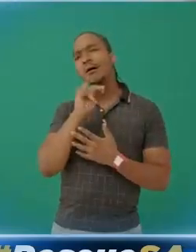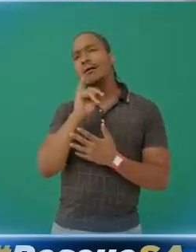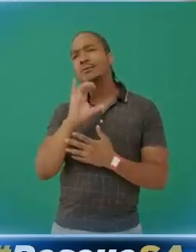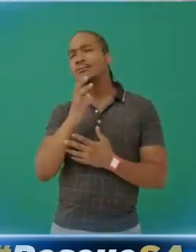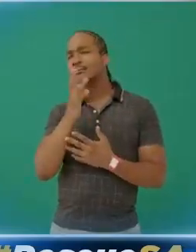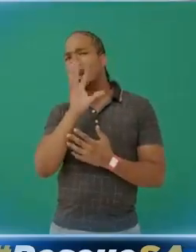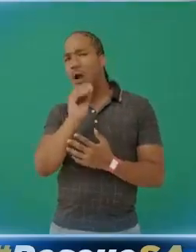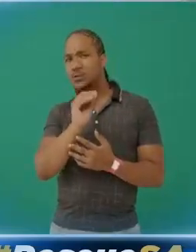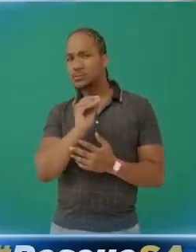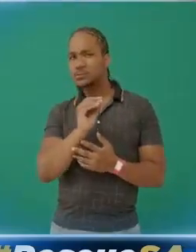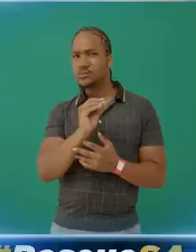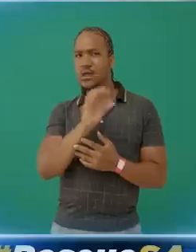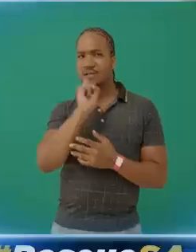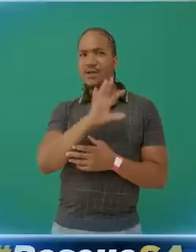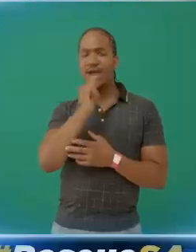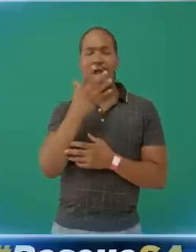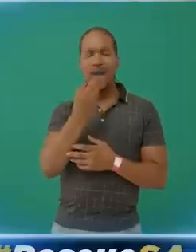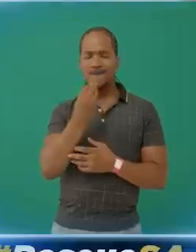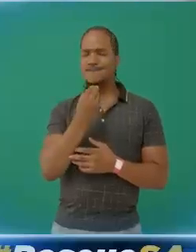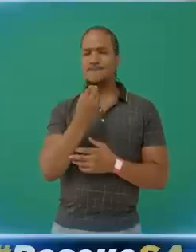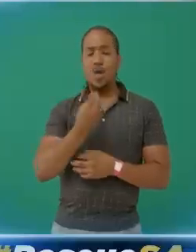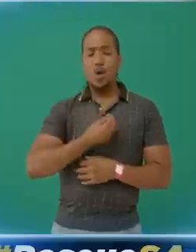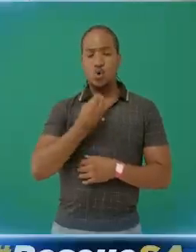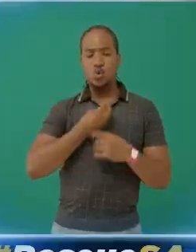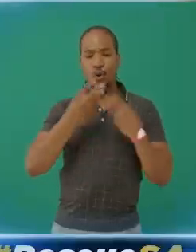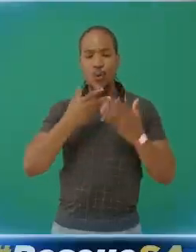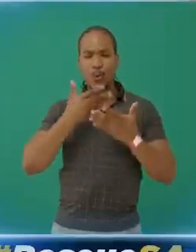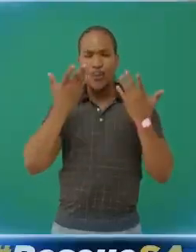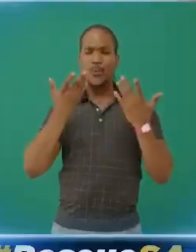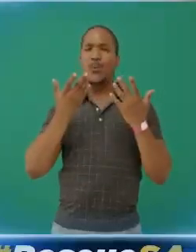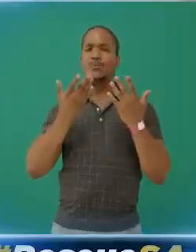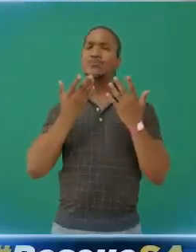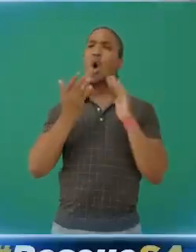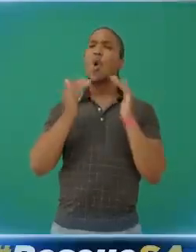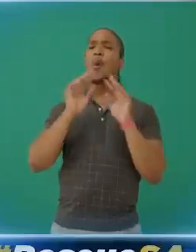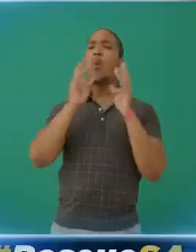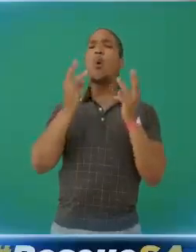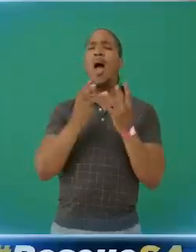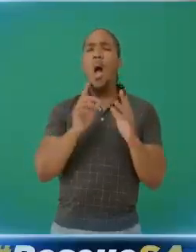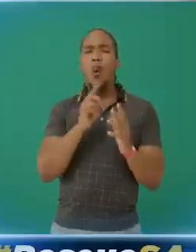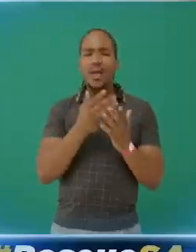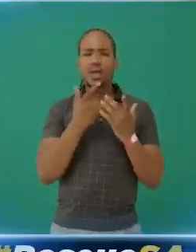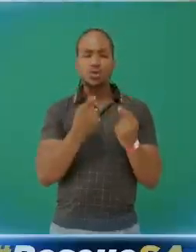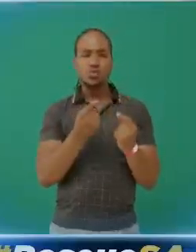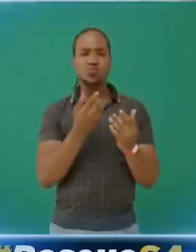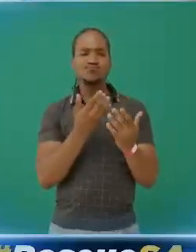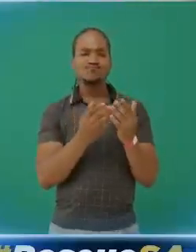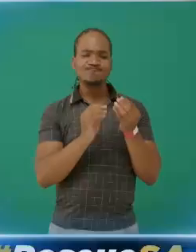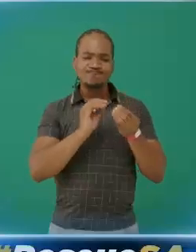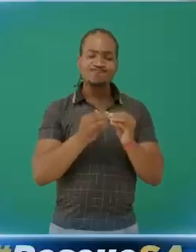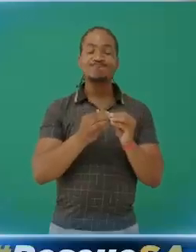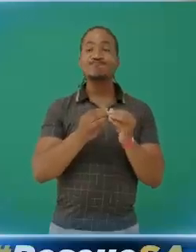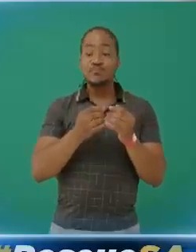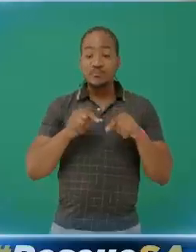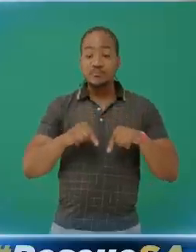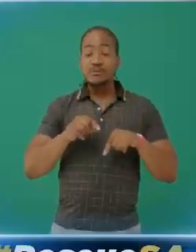has the highest youth unemployment rate in the world. What can we do to fix that? Today, the DA is